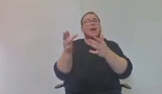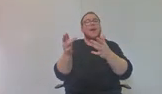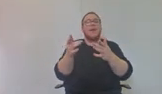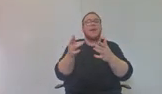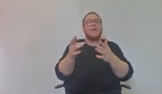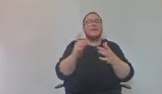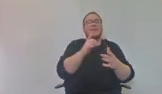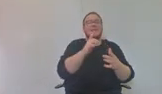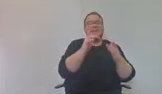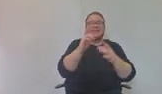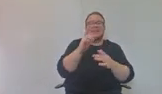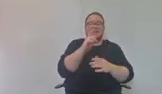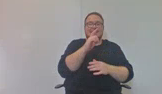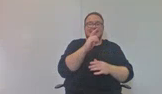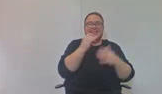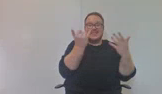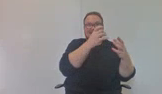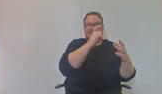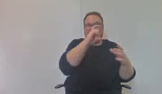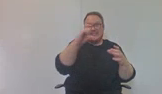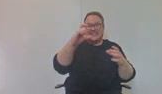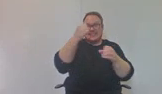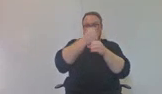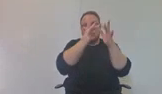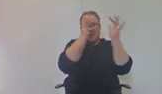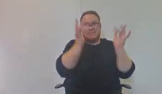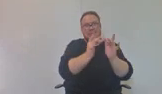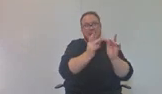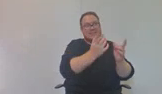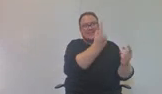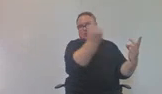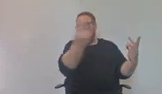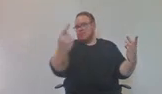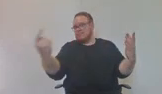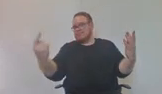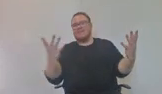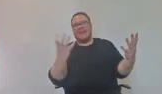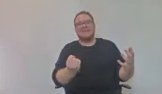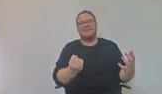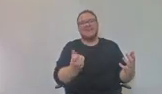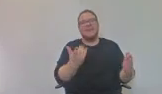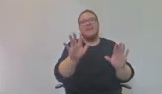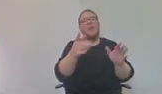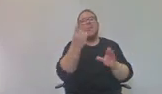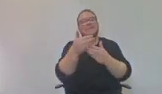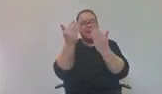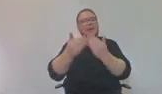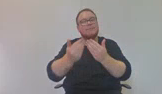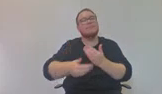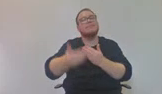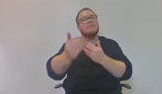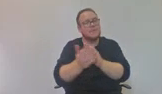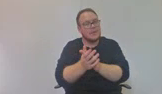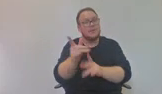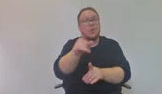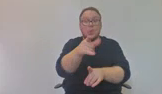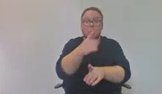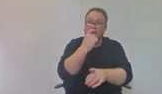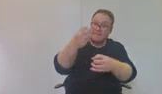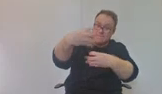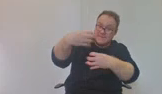CCG websites within the next 24 hours. And you can also provide us with some feedback via the